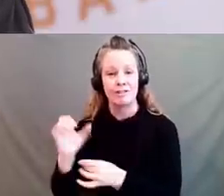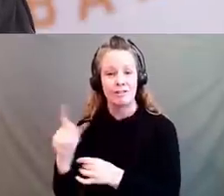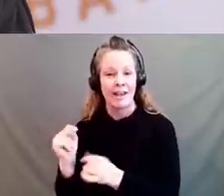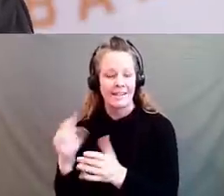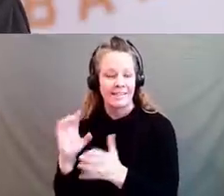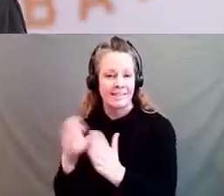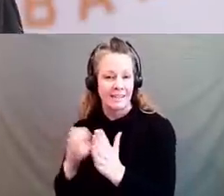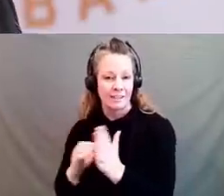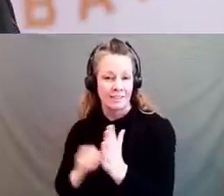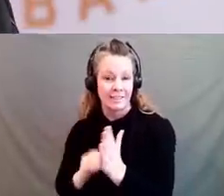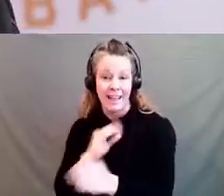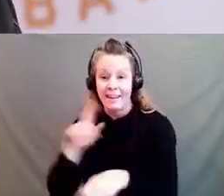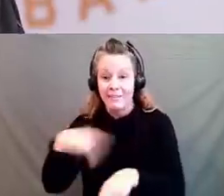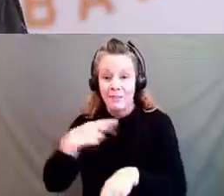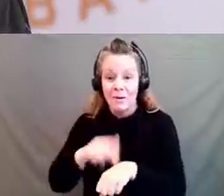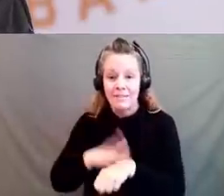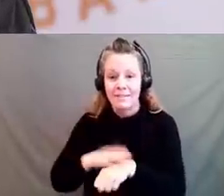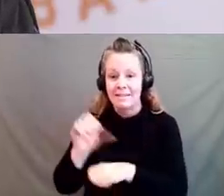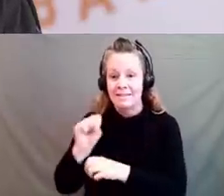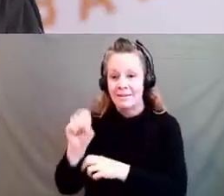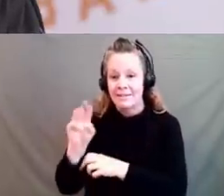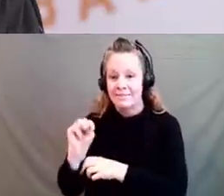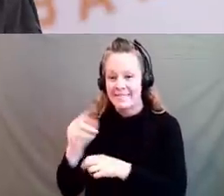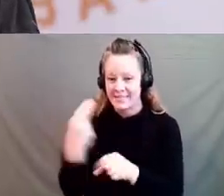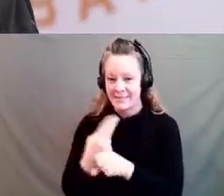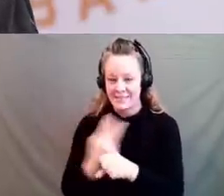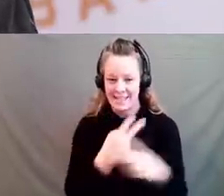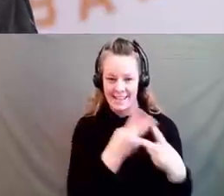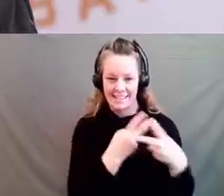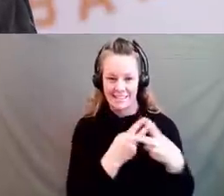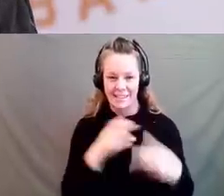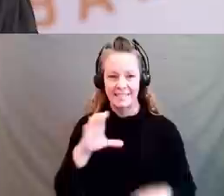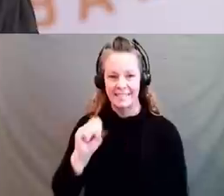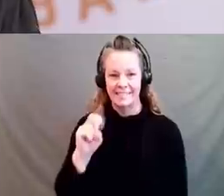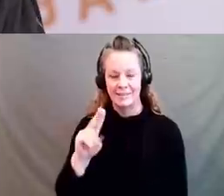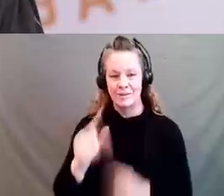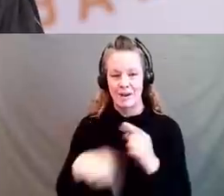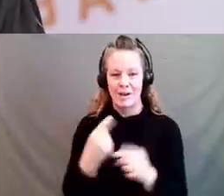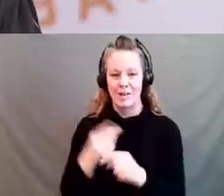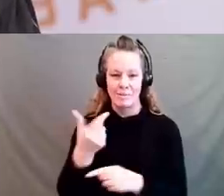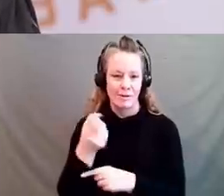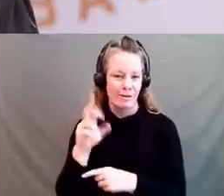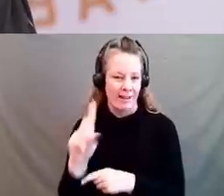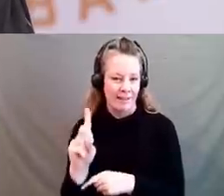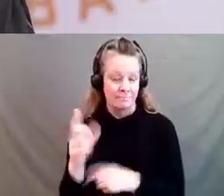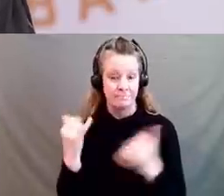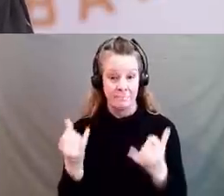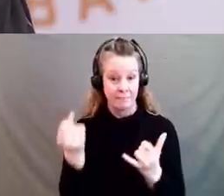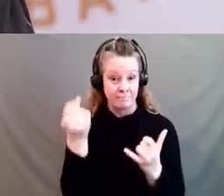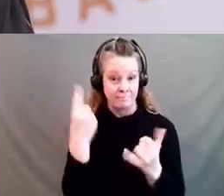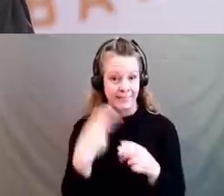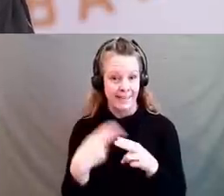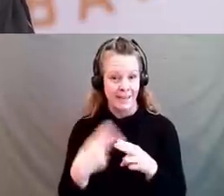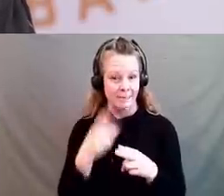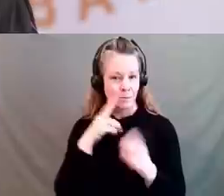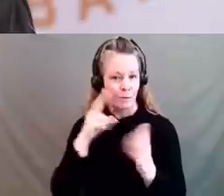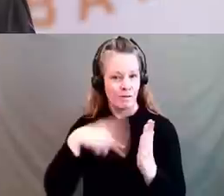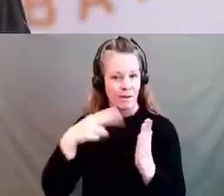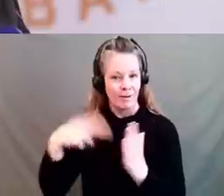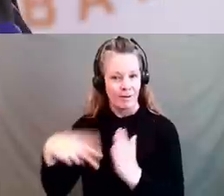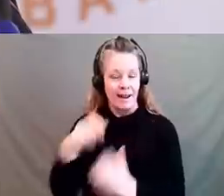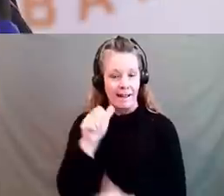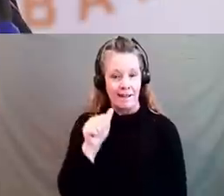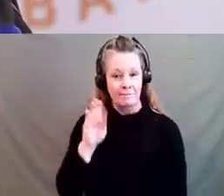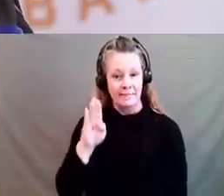on social media using the hashtag CSUGlobalGrad. Now, the names will be read in alphabetical order